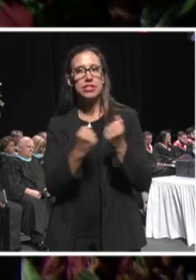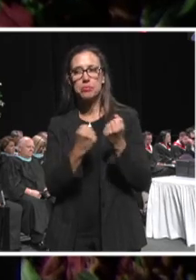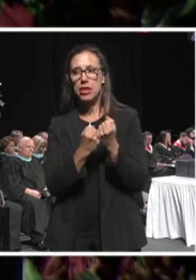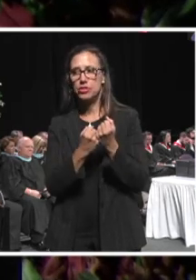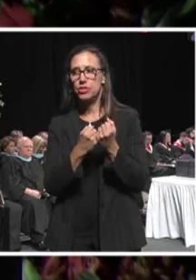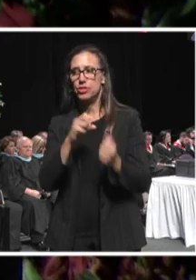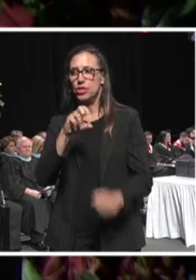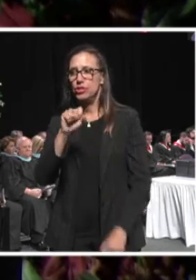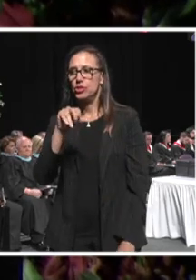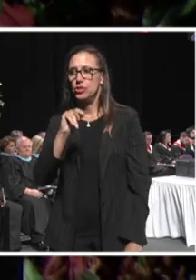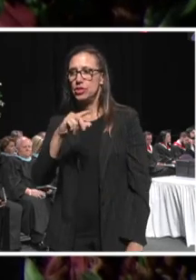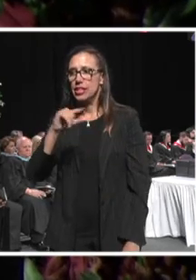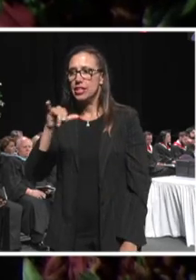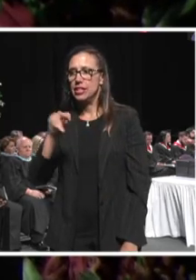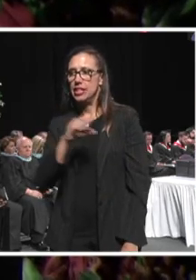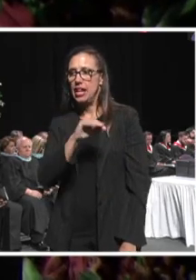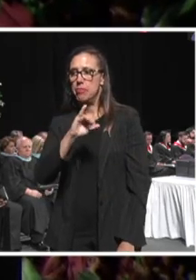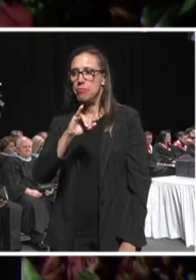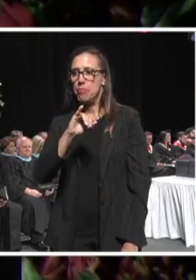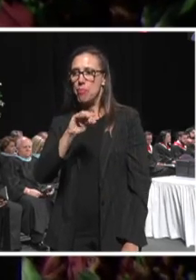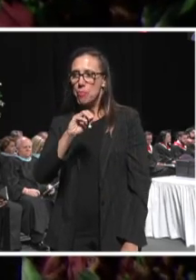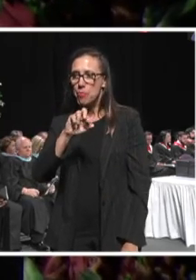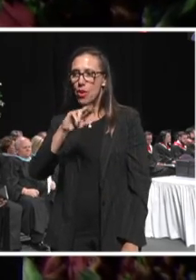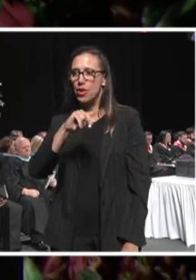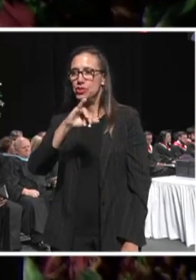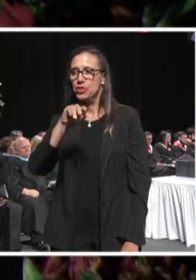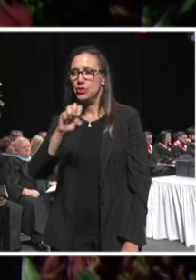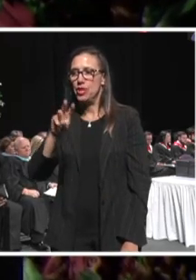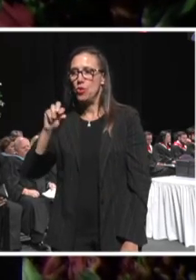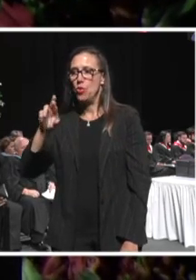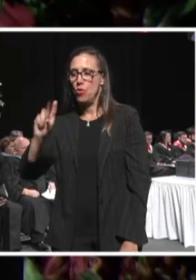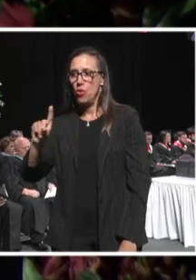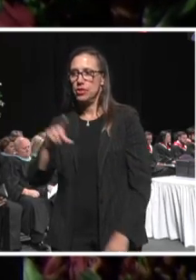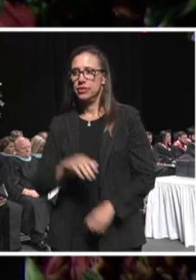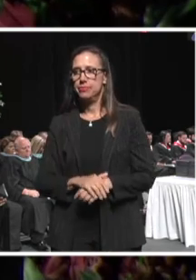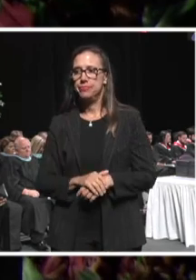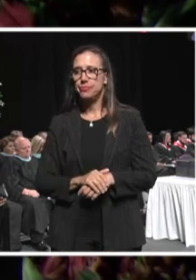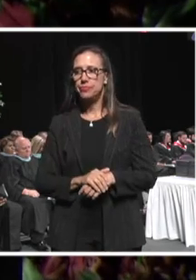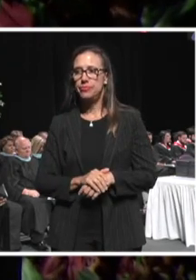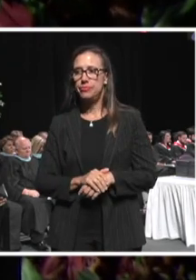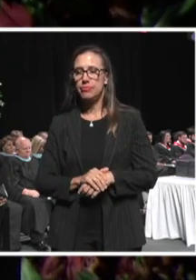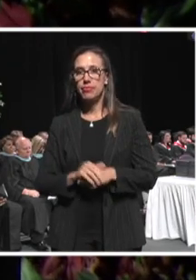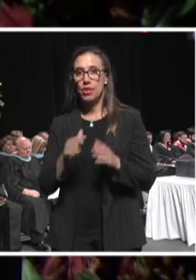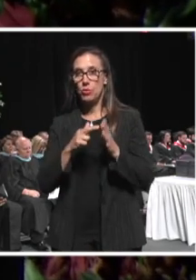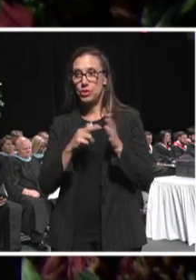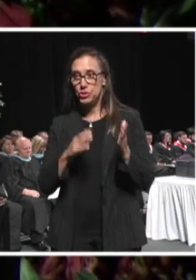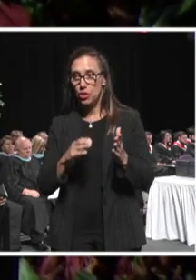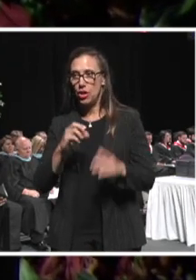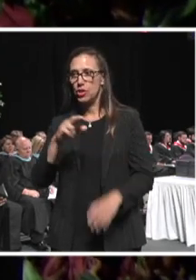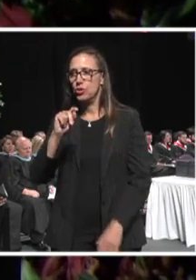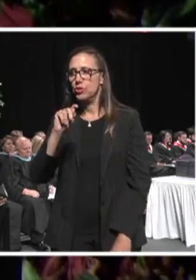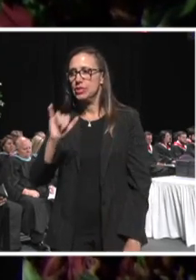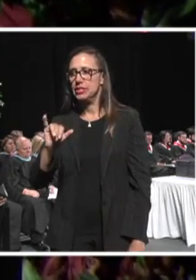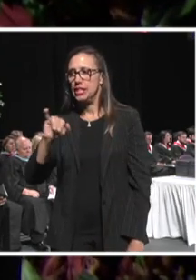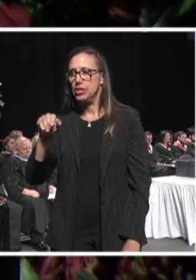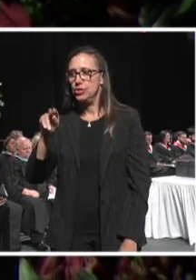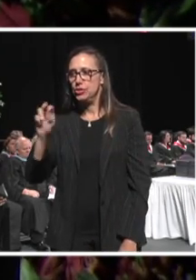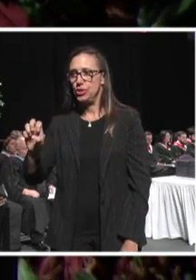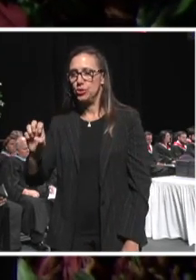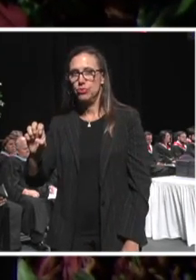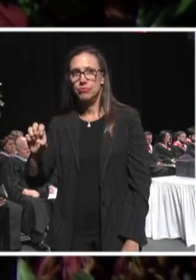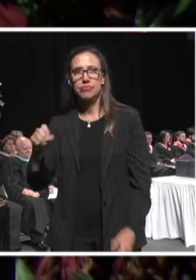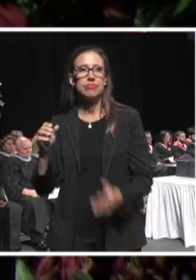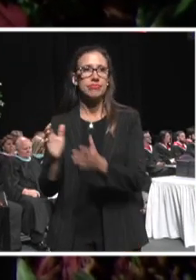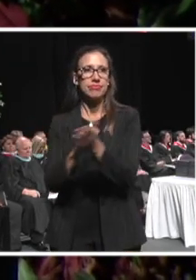and Marjorie Ward. Your college and career specialist, Michelle Herman. And our registrar, Christy Jew. Let's give